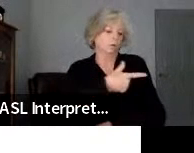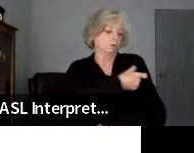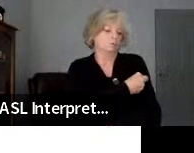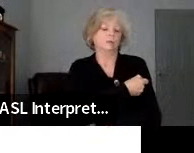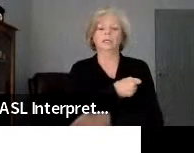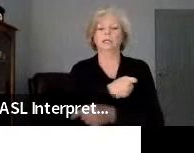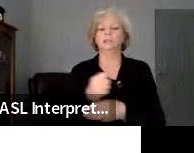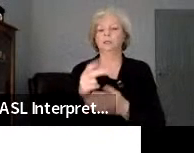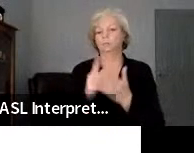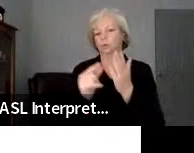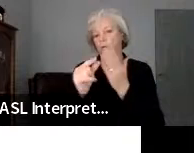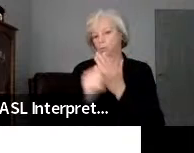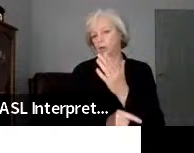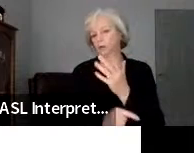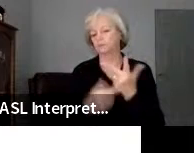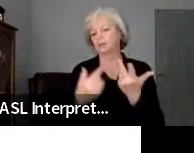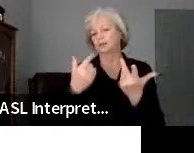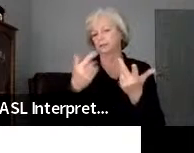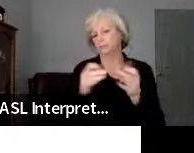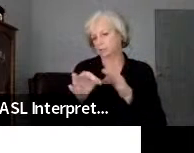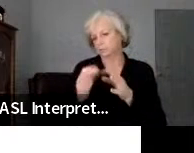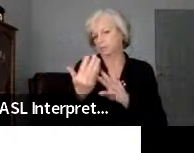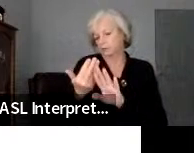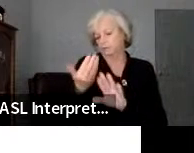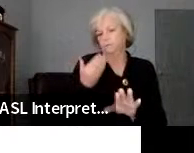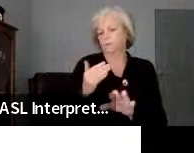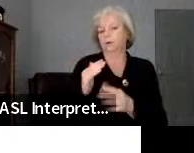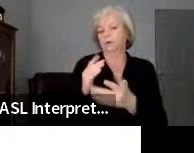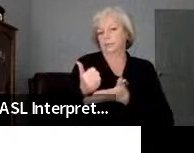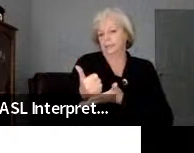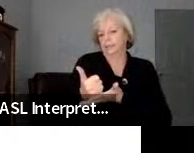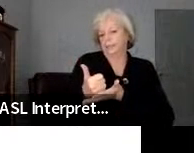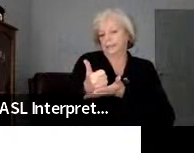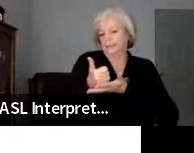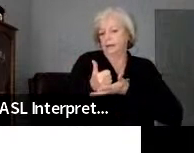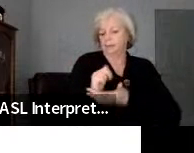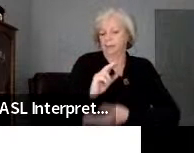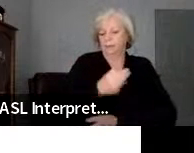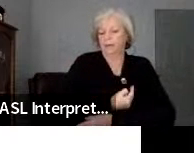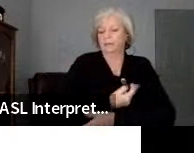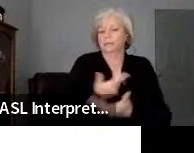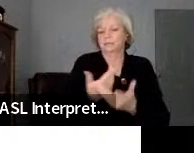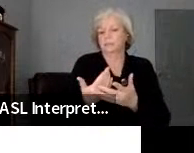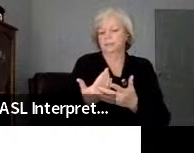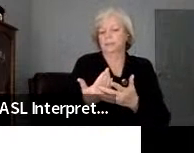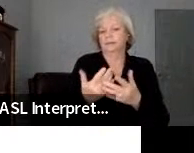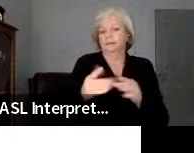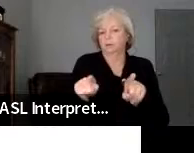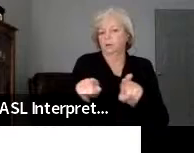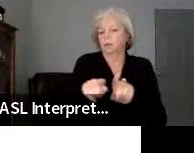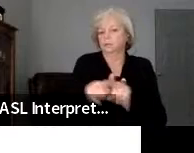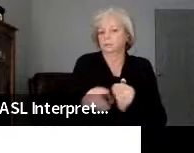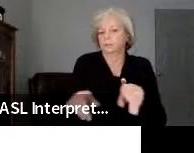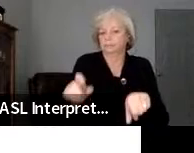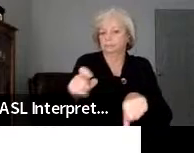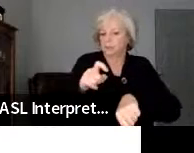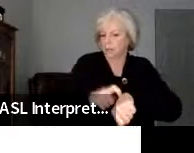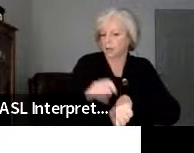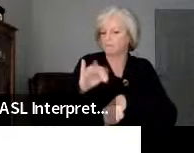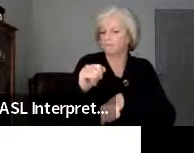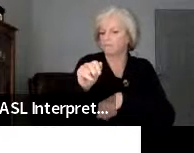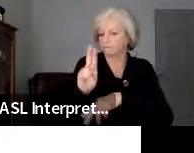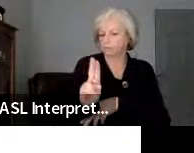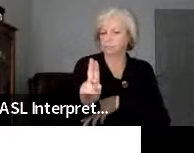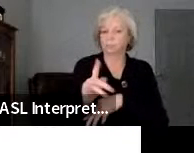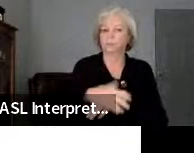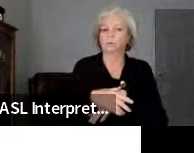we may have mentioned before that our immunization program is helping us co-locate flu vaccinations with our COVID operations. We've